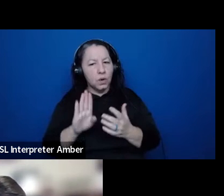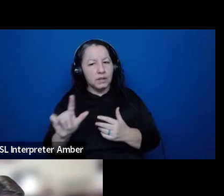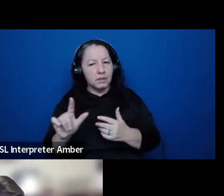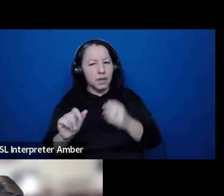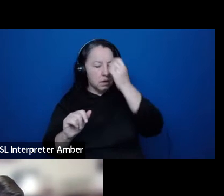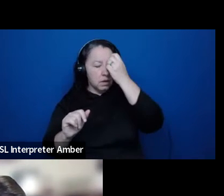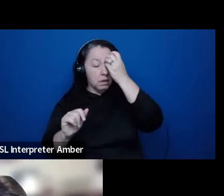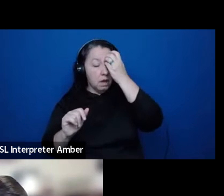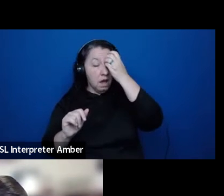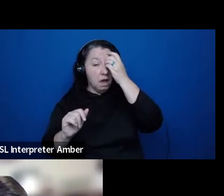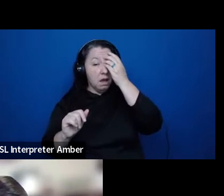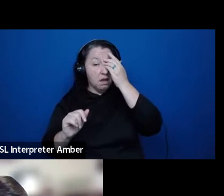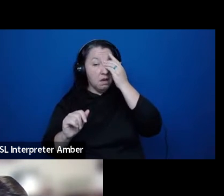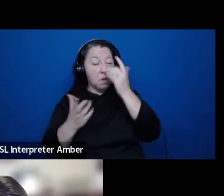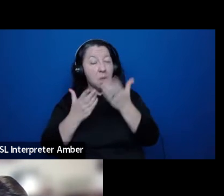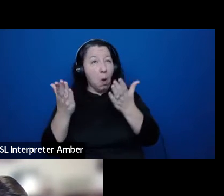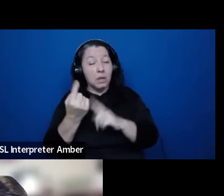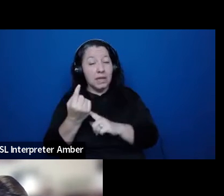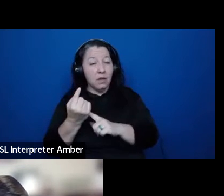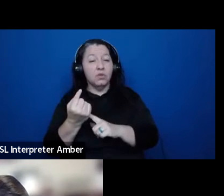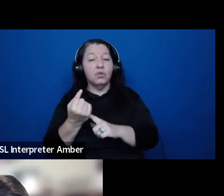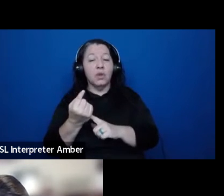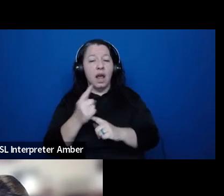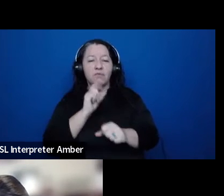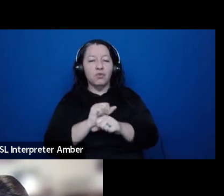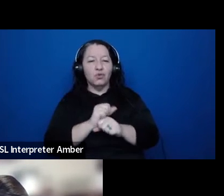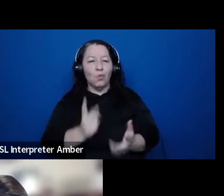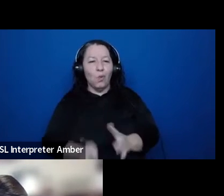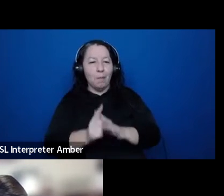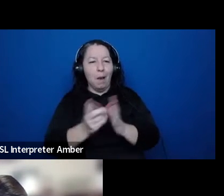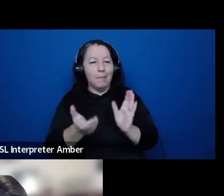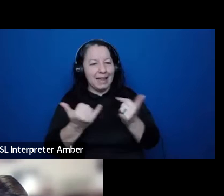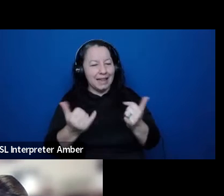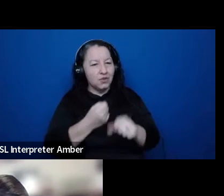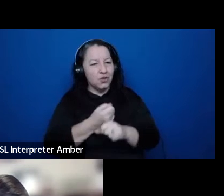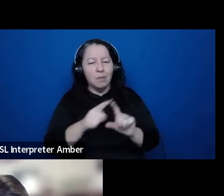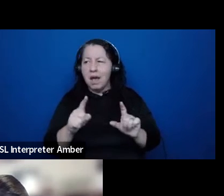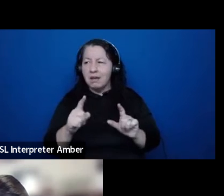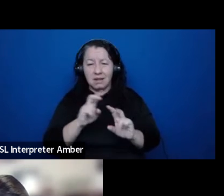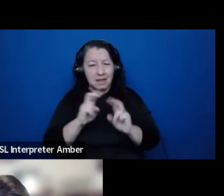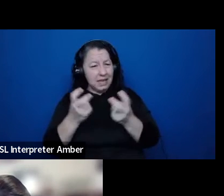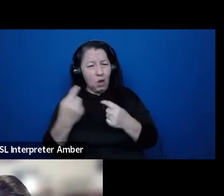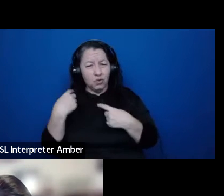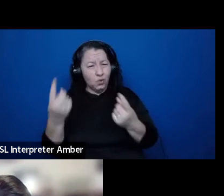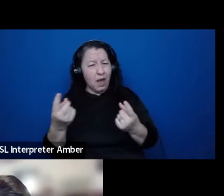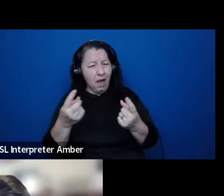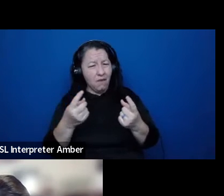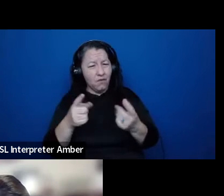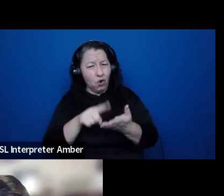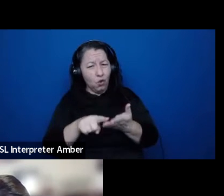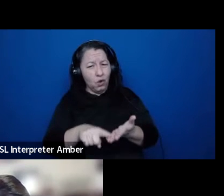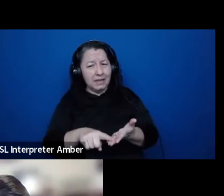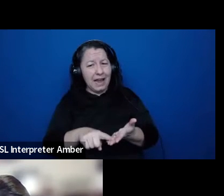agenda last year, and certainly it's going to come up this year, but has the council ever looked at in